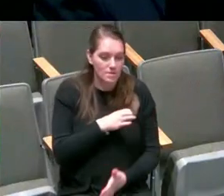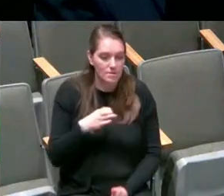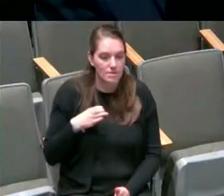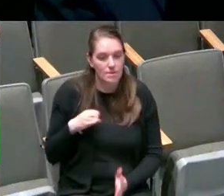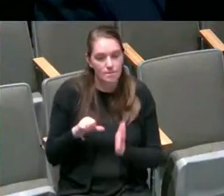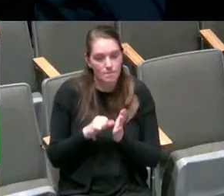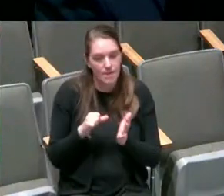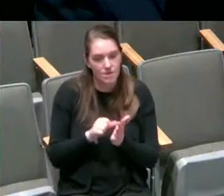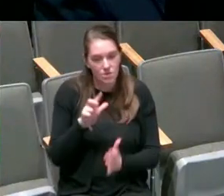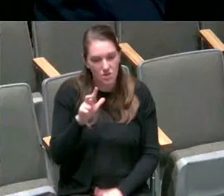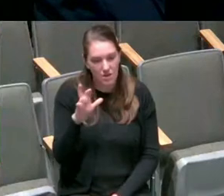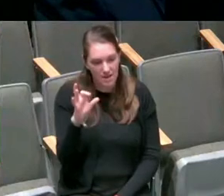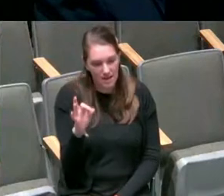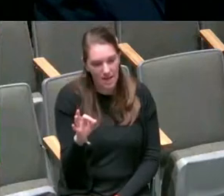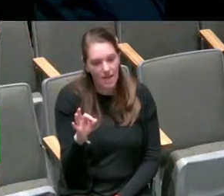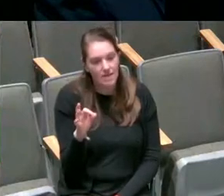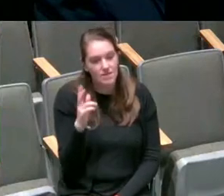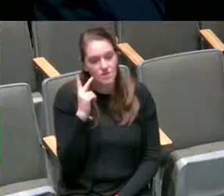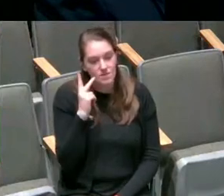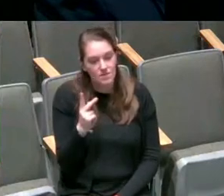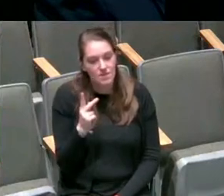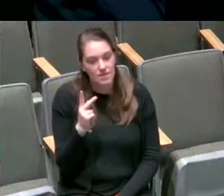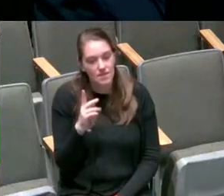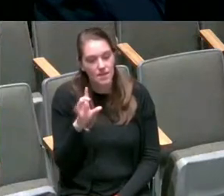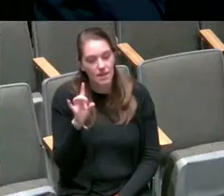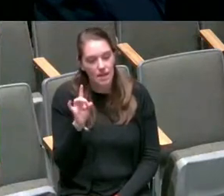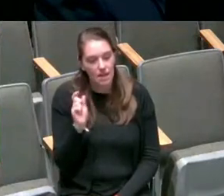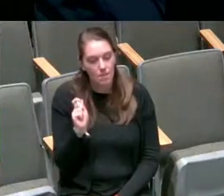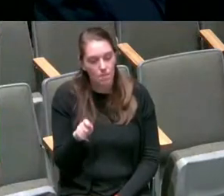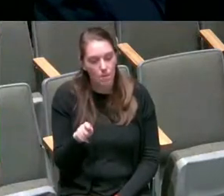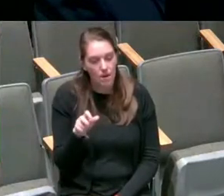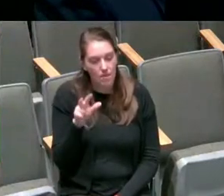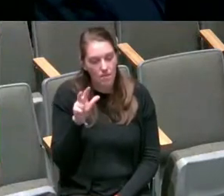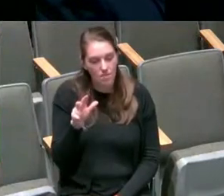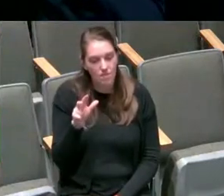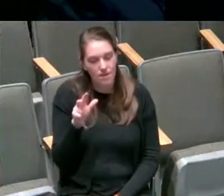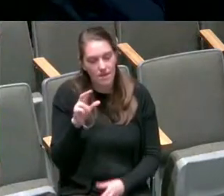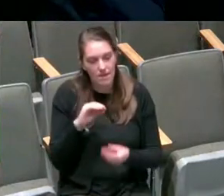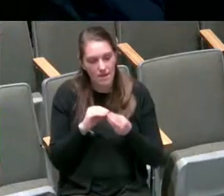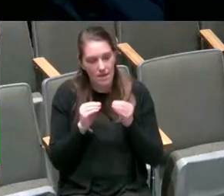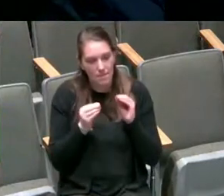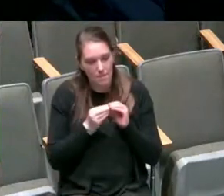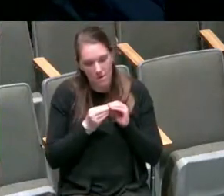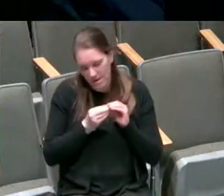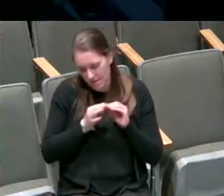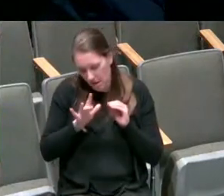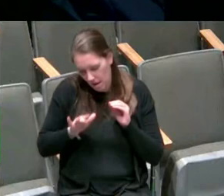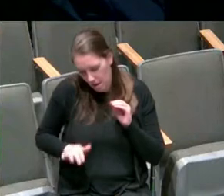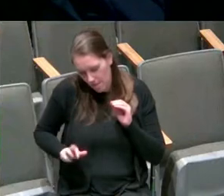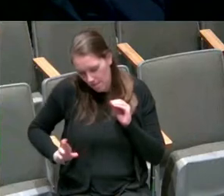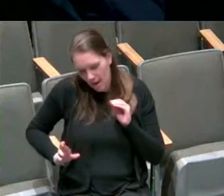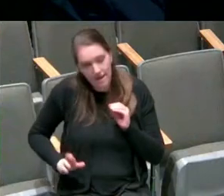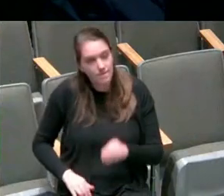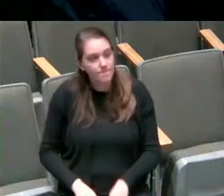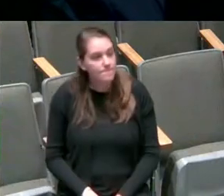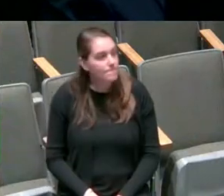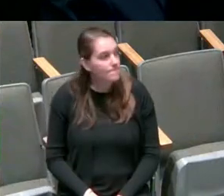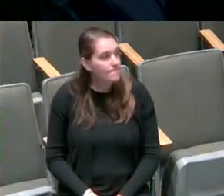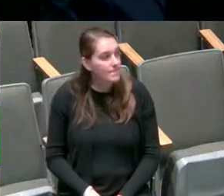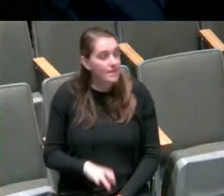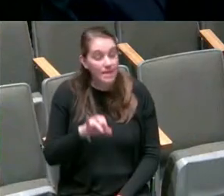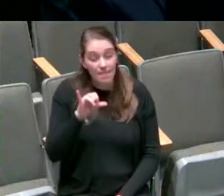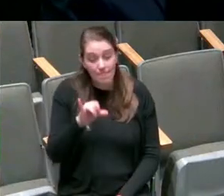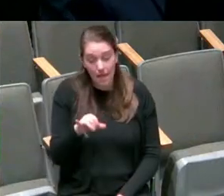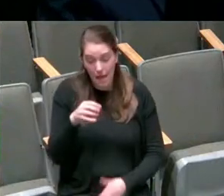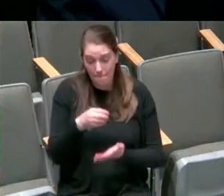39 and you see that 8.3 number is most of the way down on the right hand side so that is money